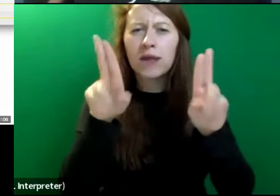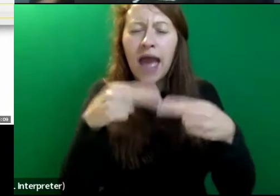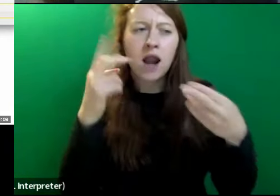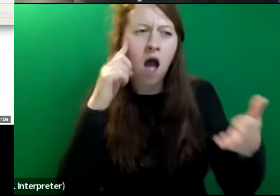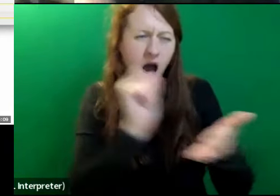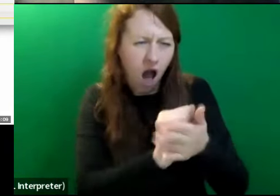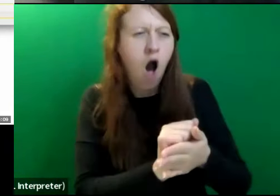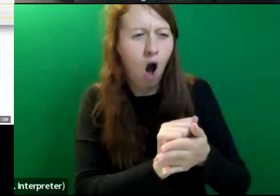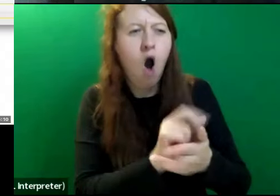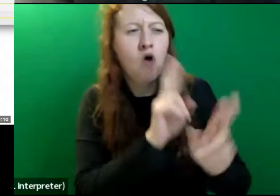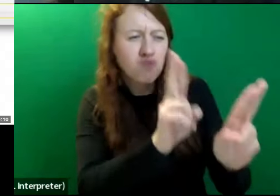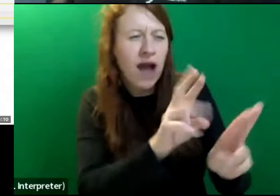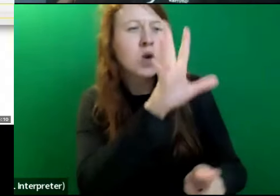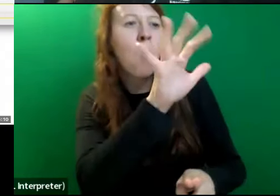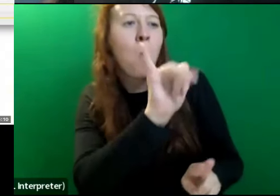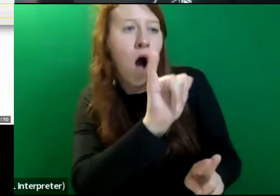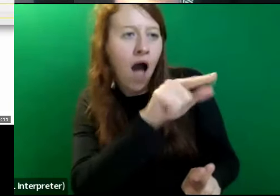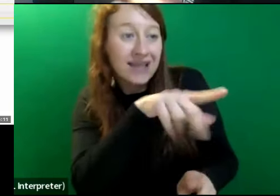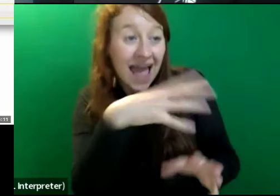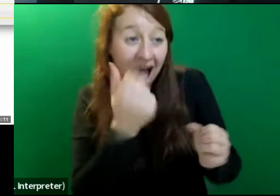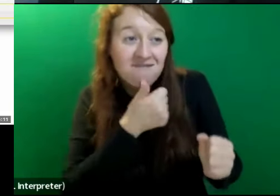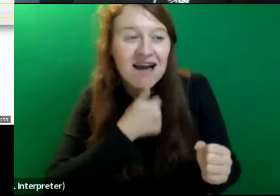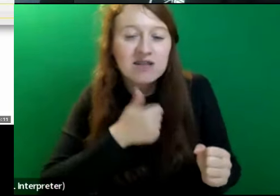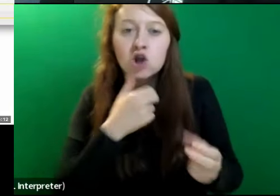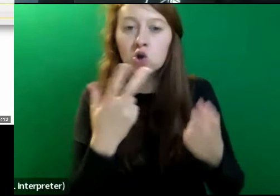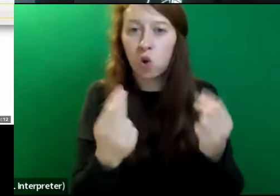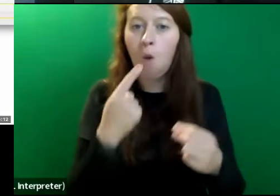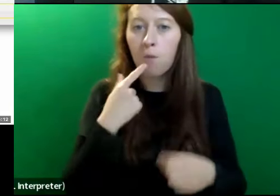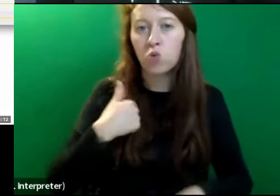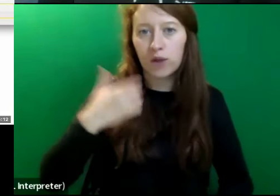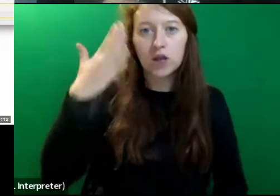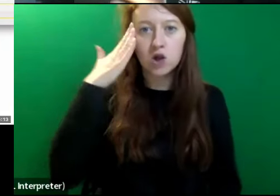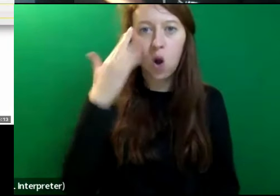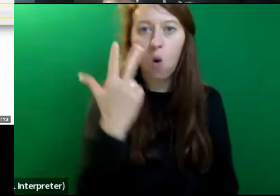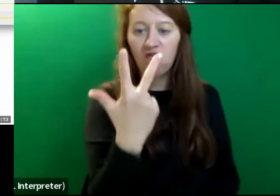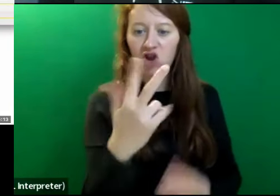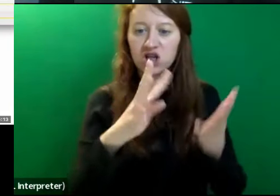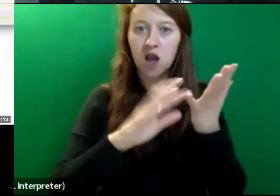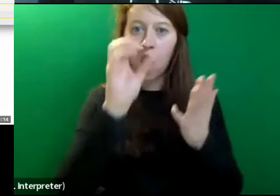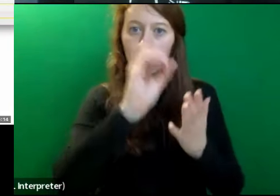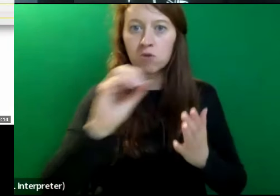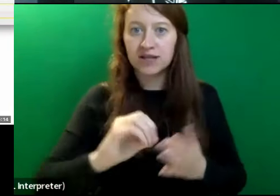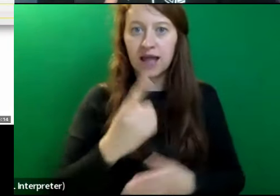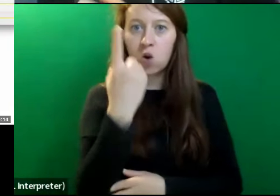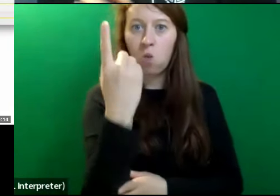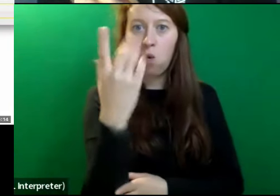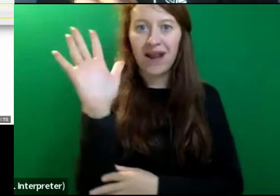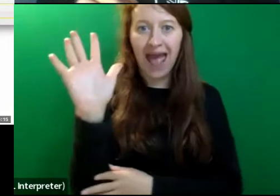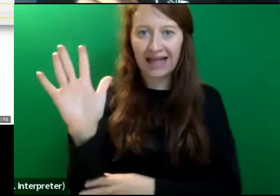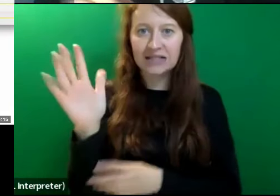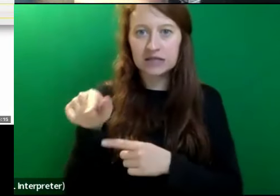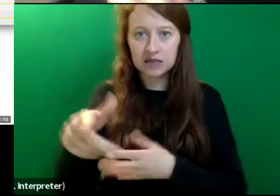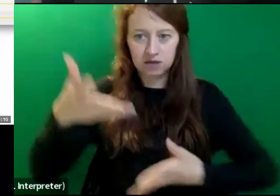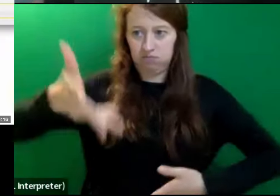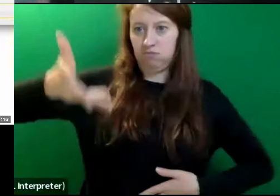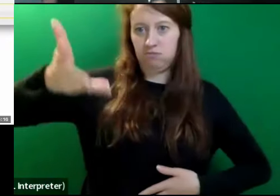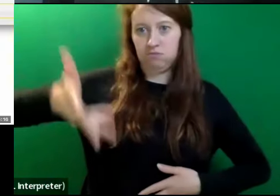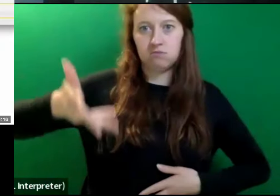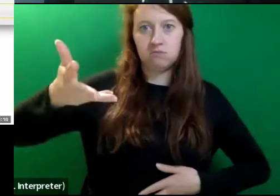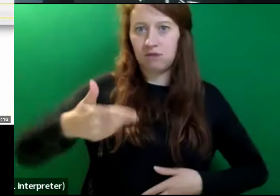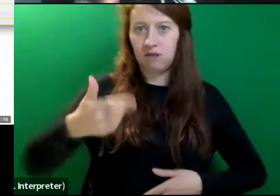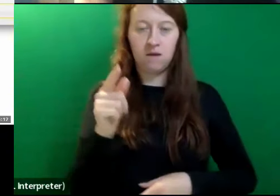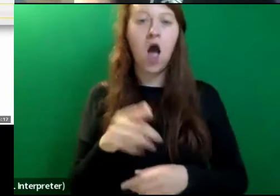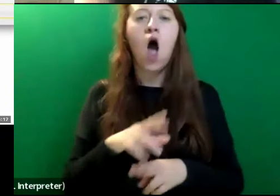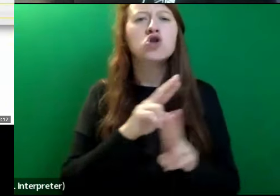that 39% of those signs are going to be one-handed signs for whatever reason. It doesn't mean that they're naturally